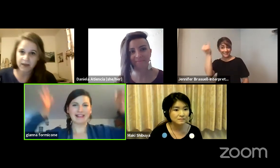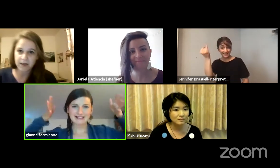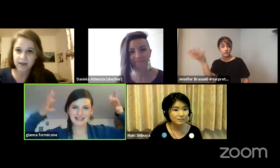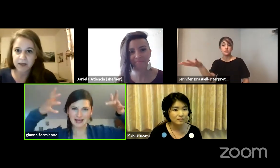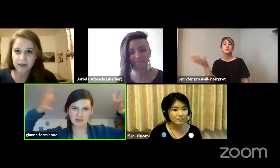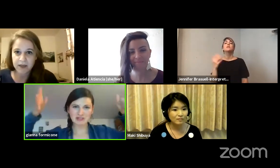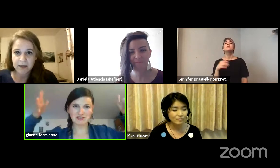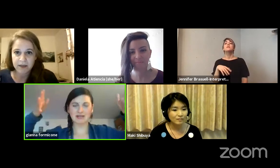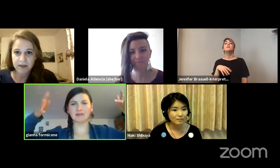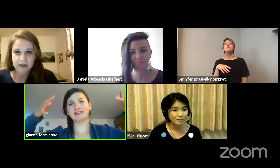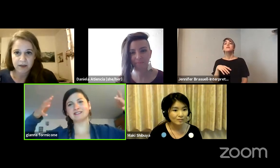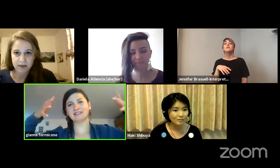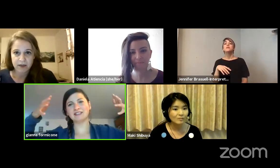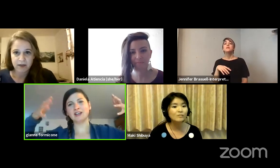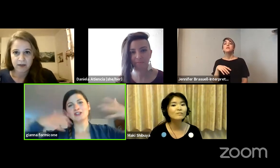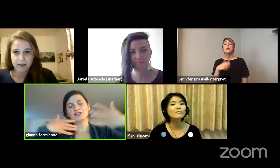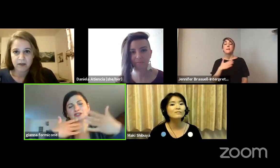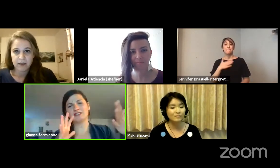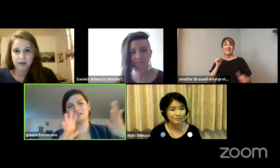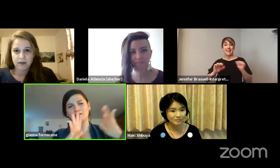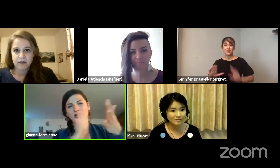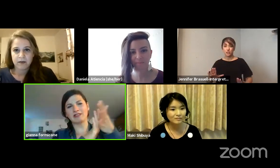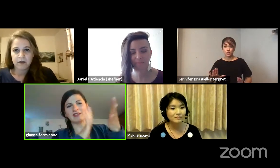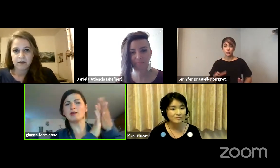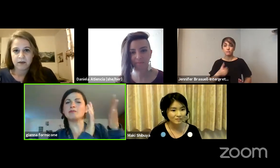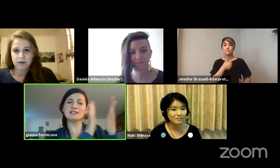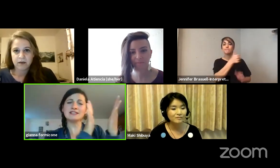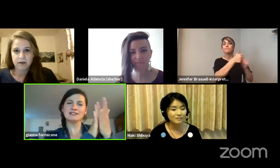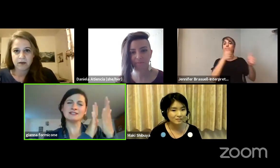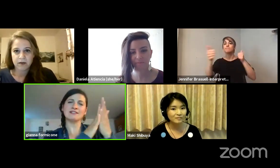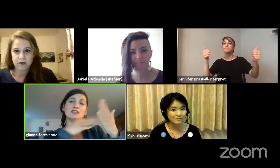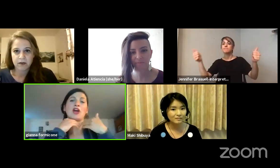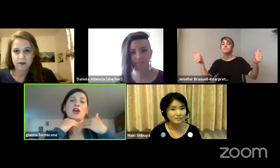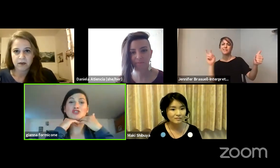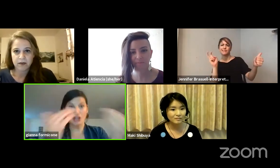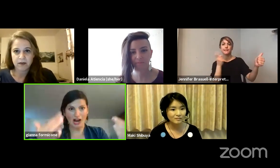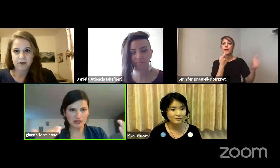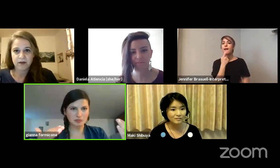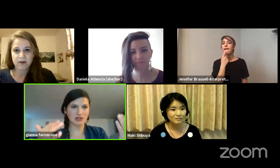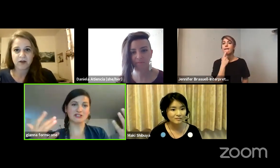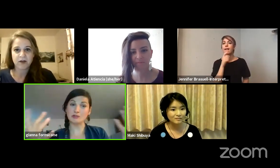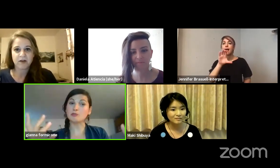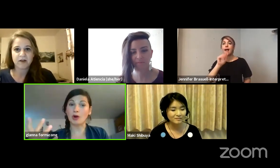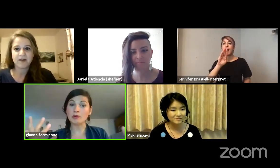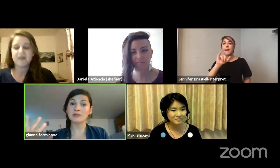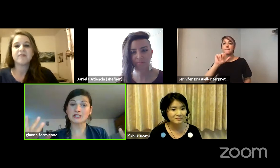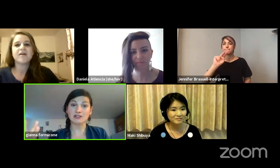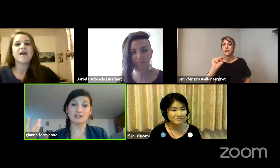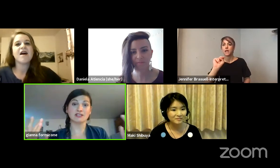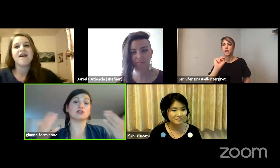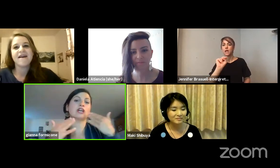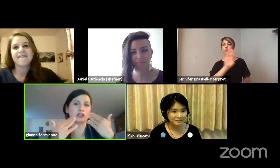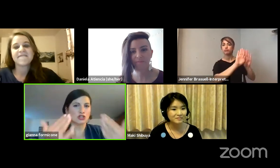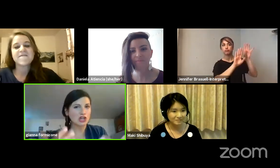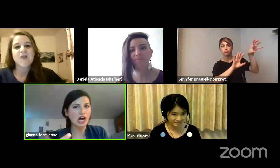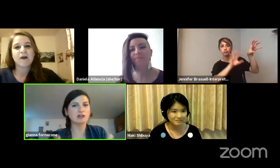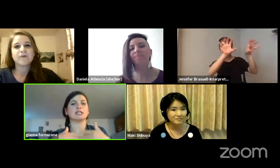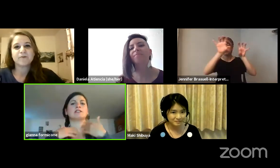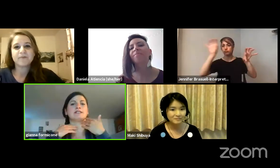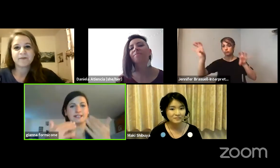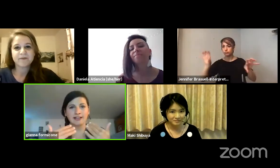in a glass cabin or something like that, so that you can keep the distance and you can shout, because the problem is also that you